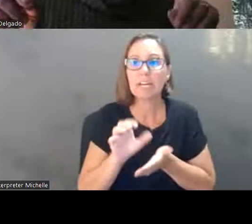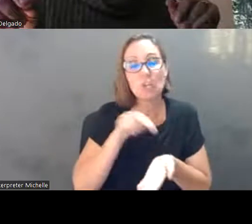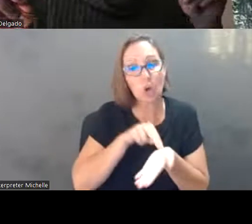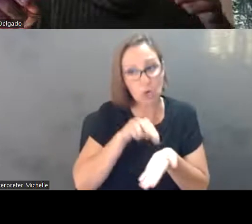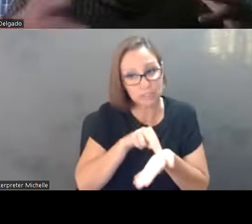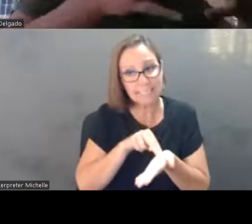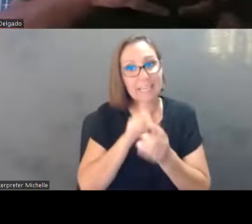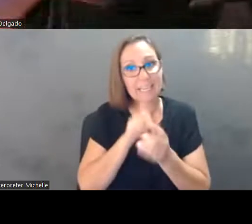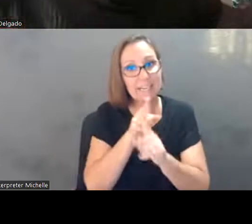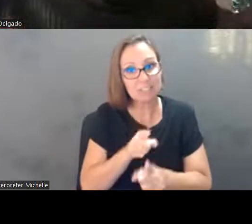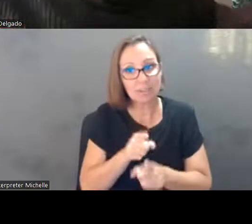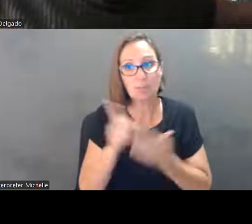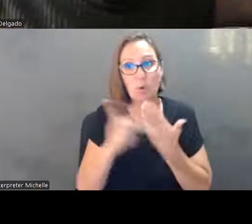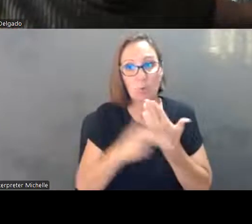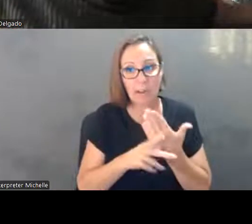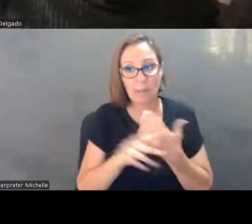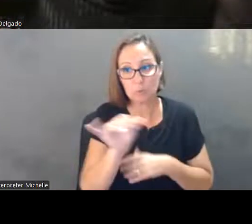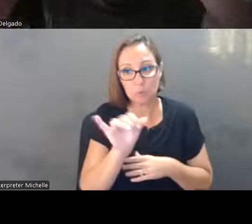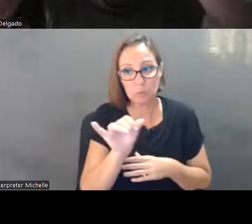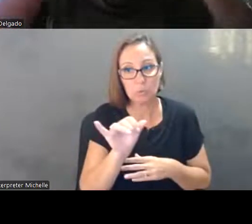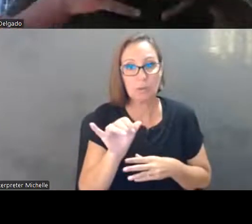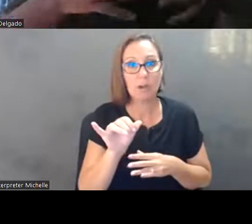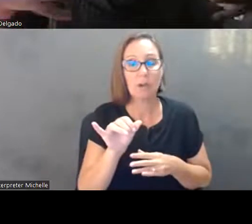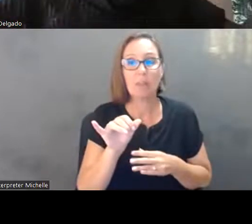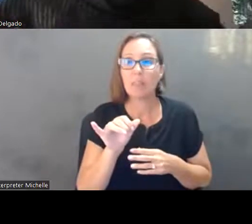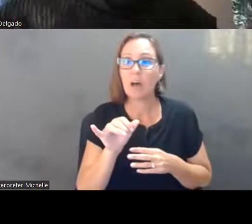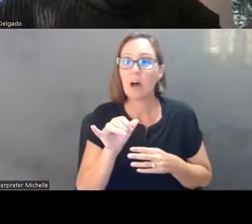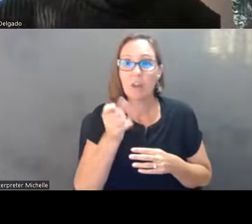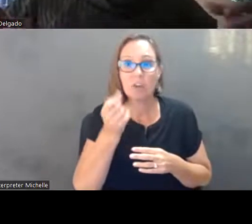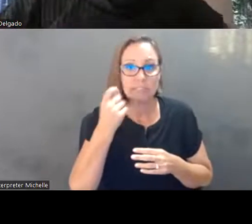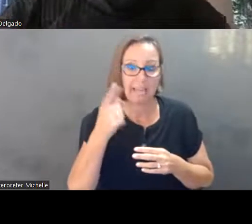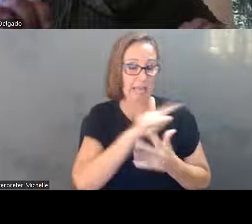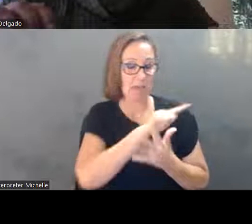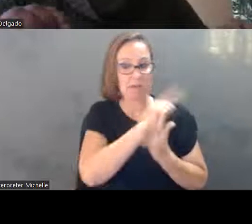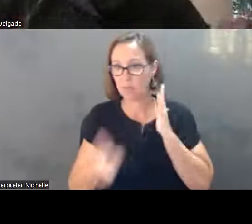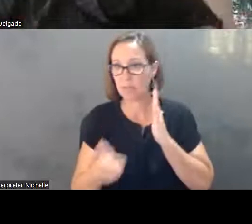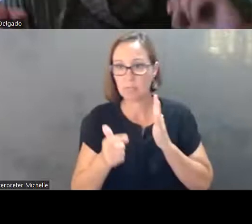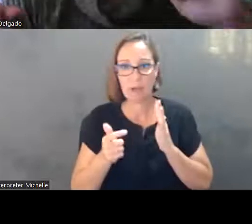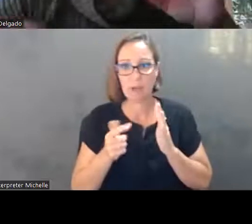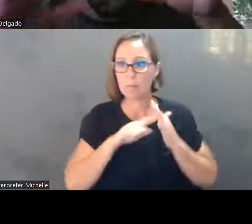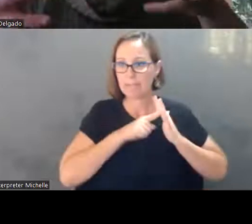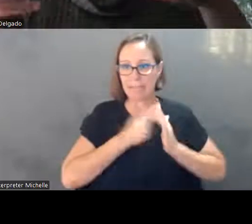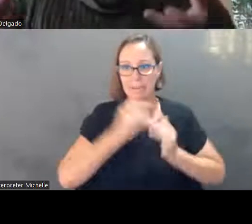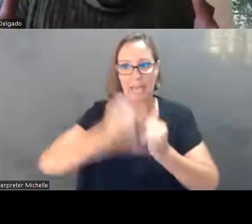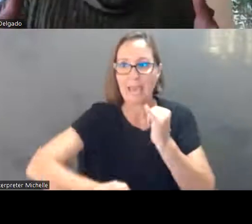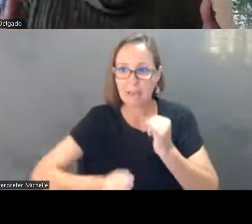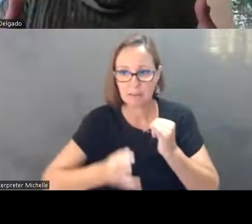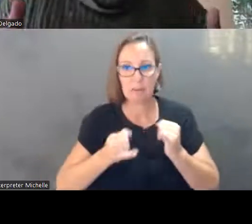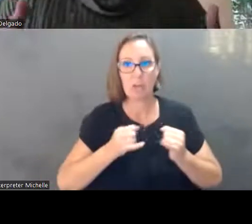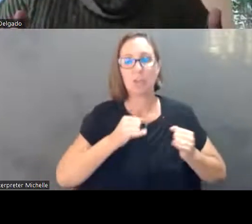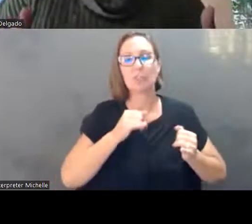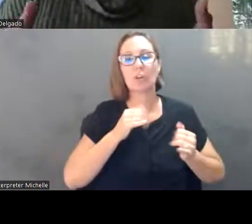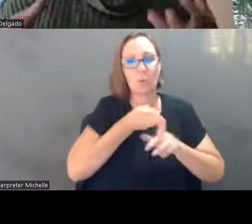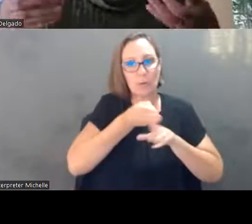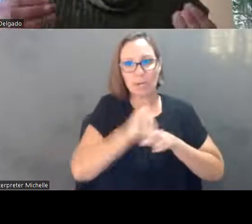programs that really look at the full pipeline, the full scope of the kind of career journey of